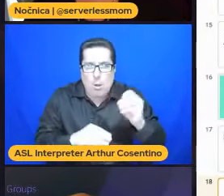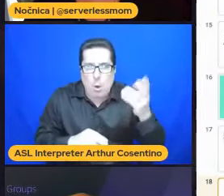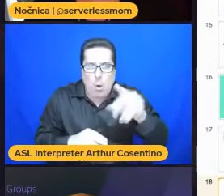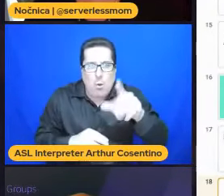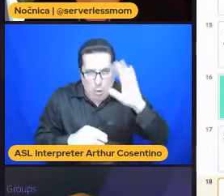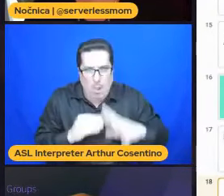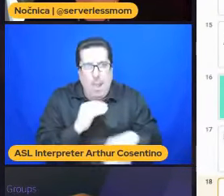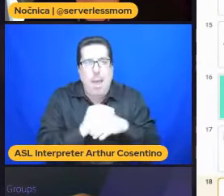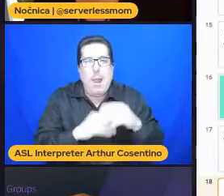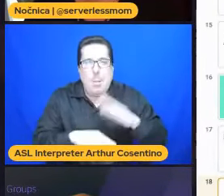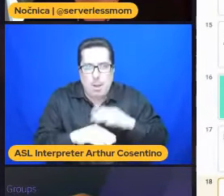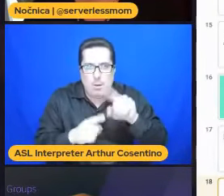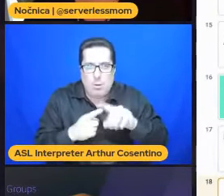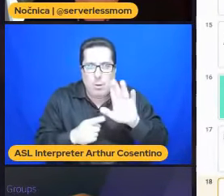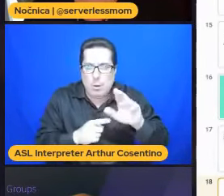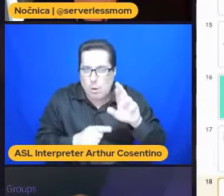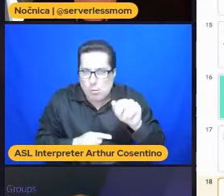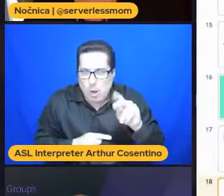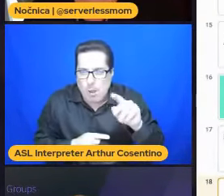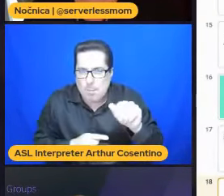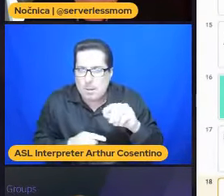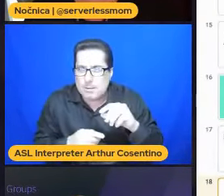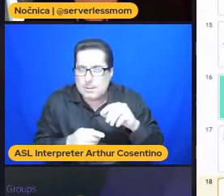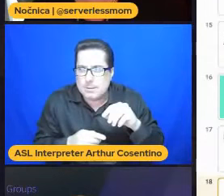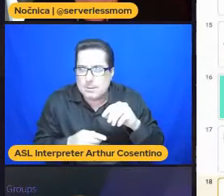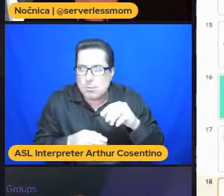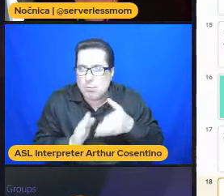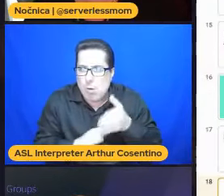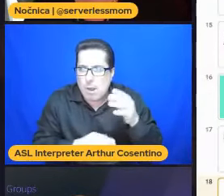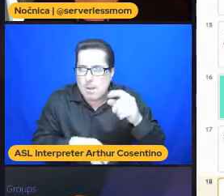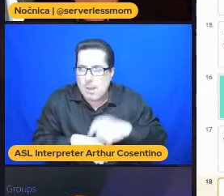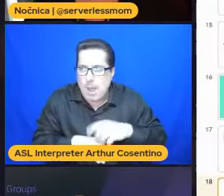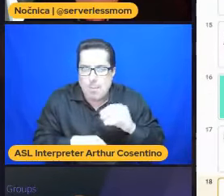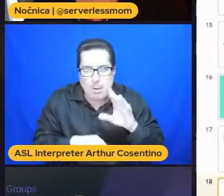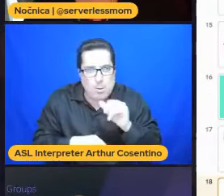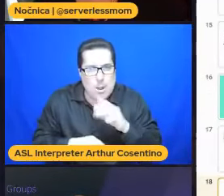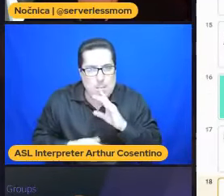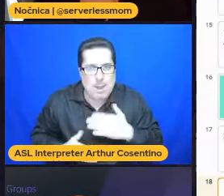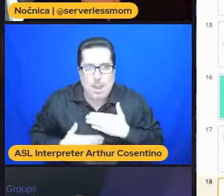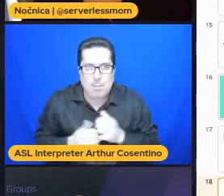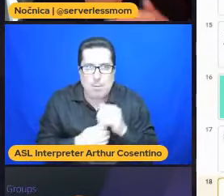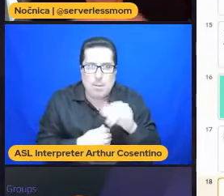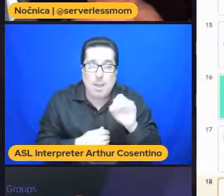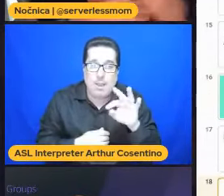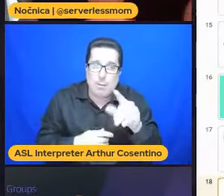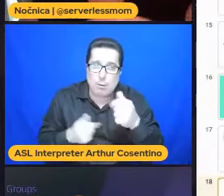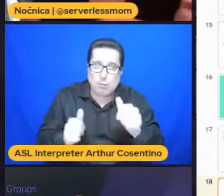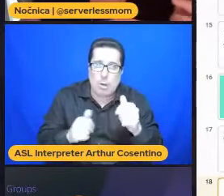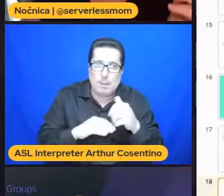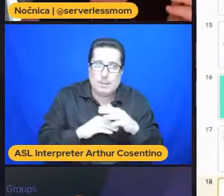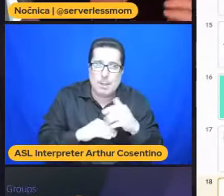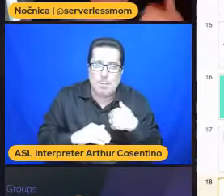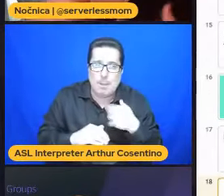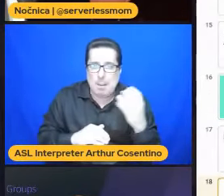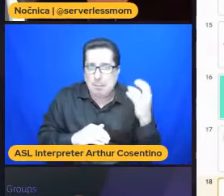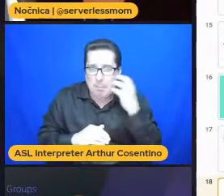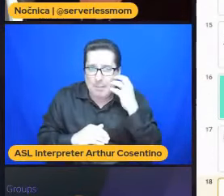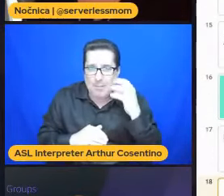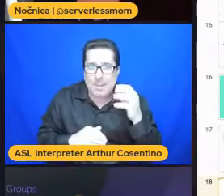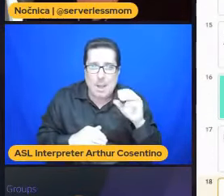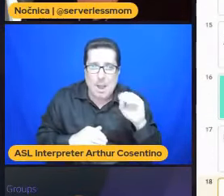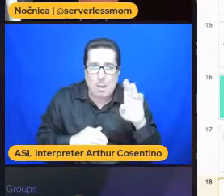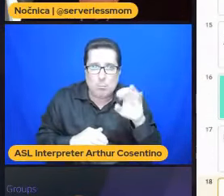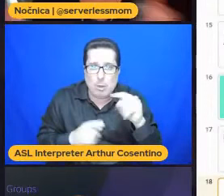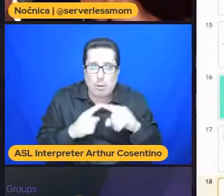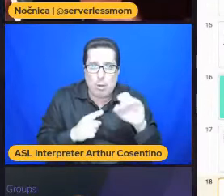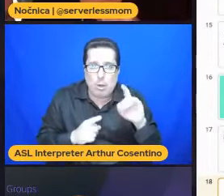adding to your Lambda's runtime and other components, and you're not going to be that happy with that. But if you try to send even a very beefy object out to your CloudWatch